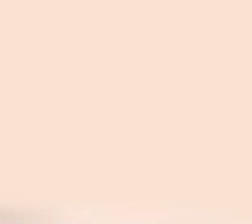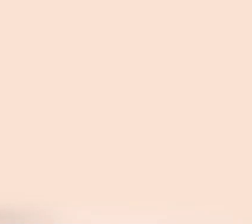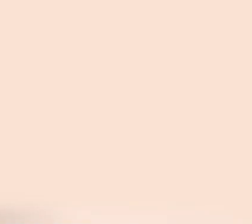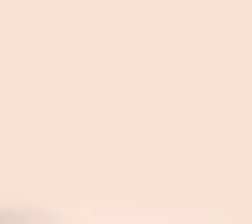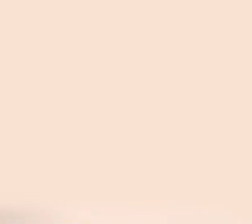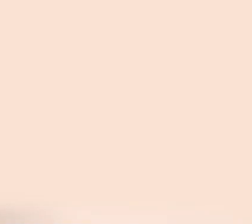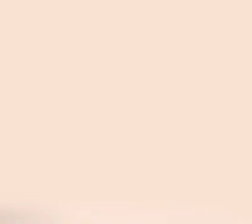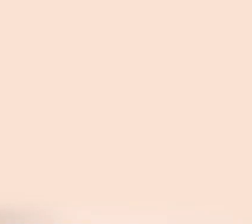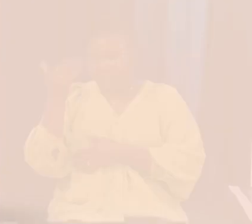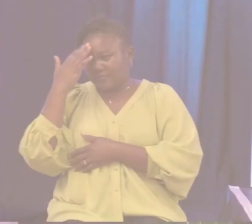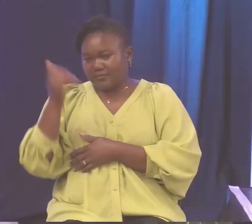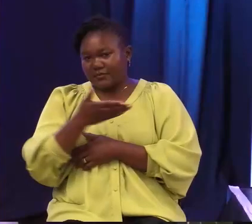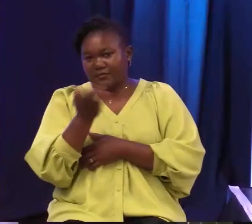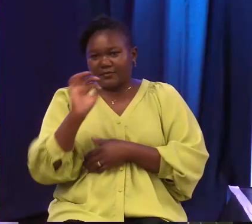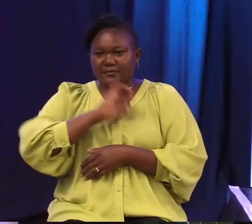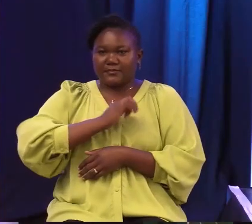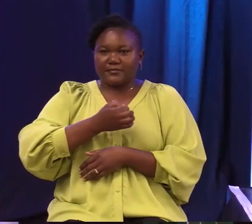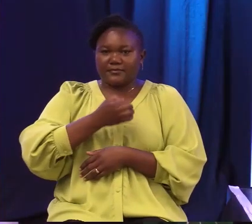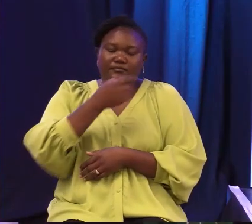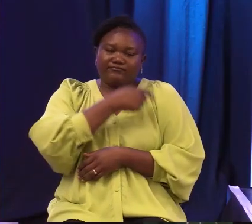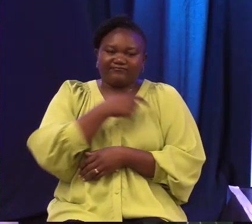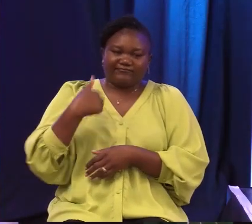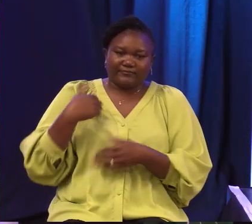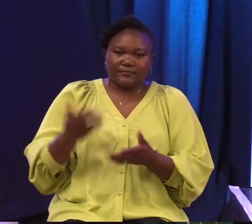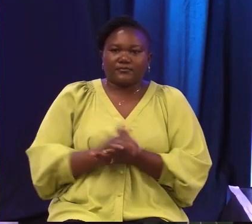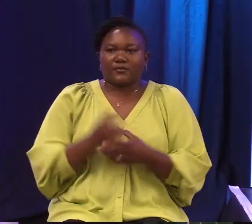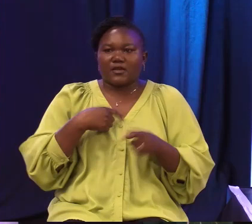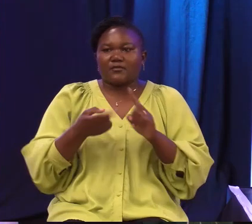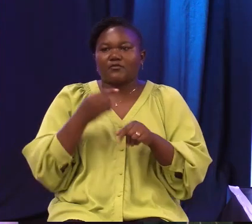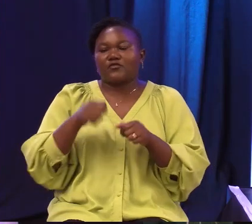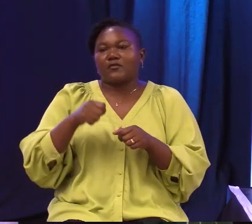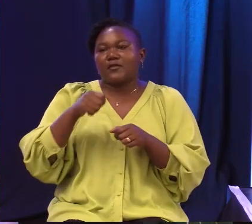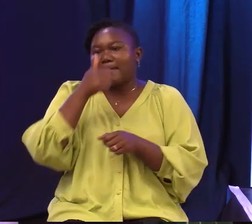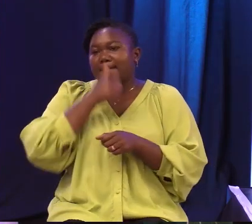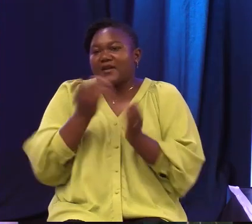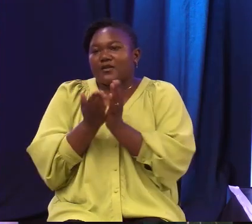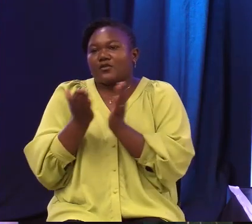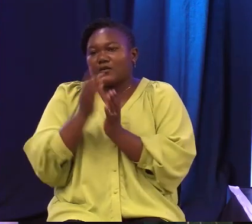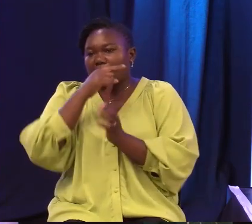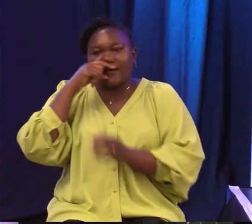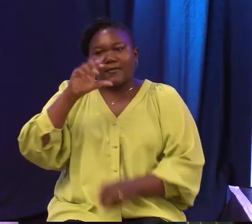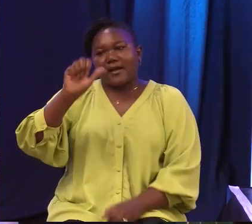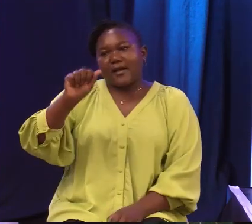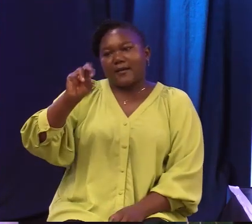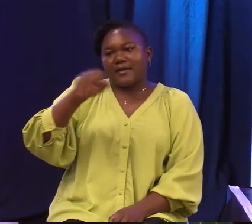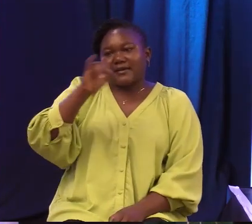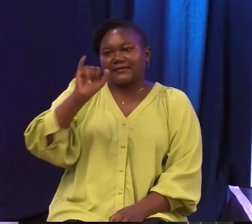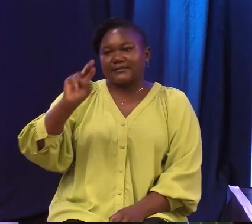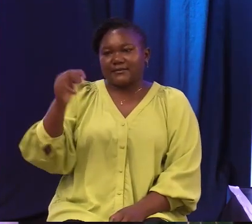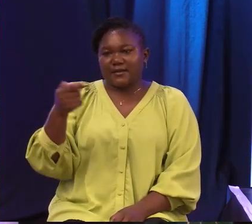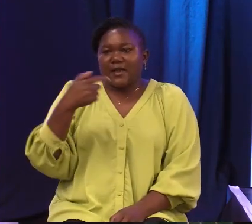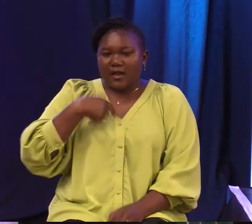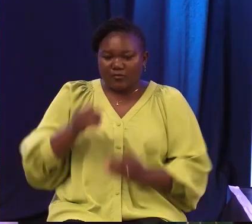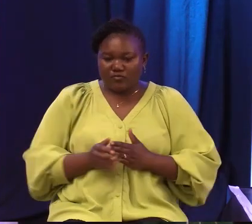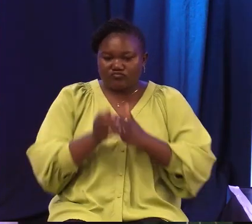Good afternoon, ladies and gentlemen. My name is Basil Otsup from Amazing Kids Private School and Academy, and I will be your Director of Ceremonies as long